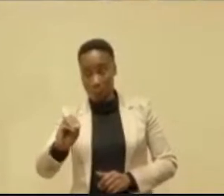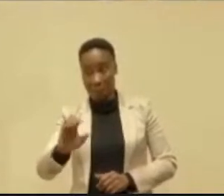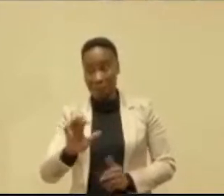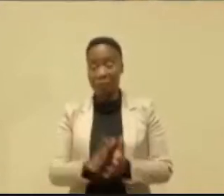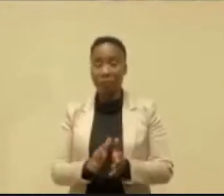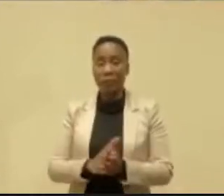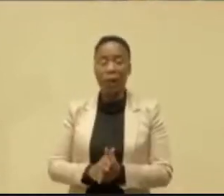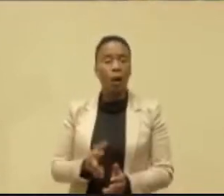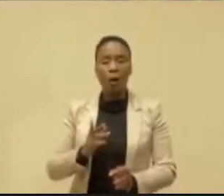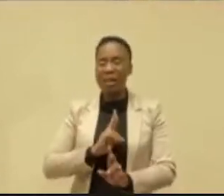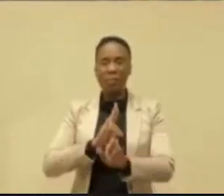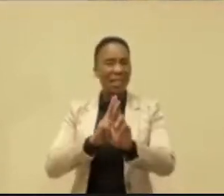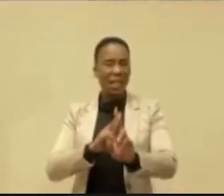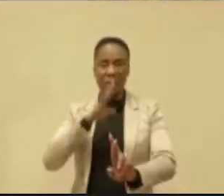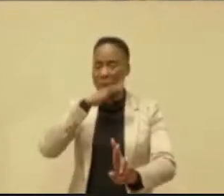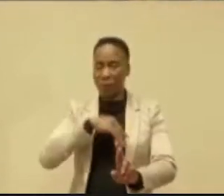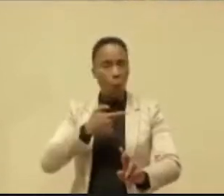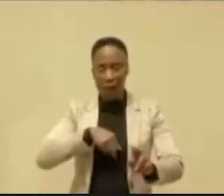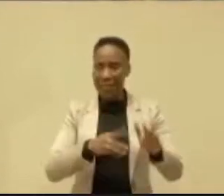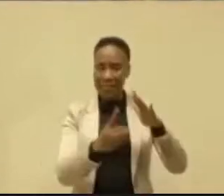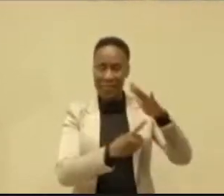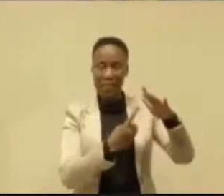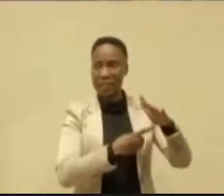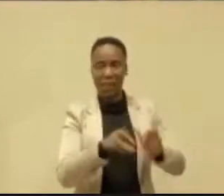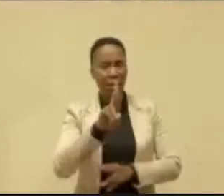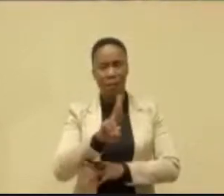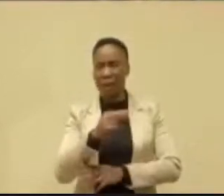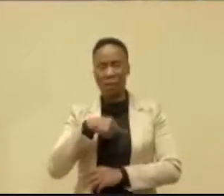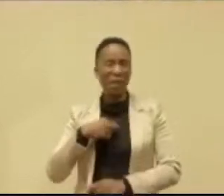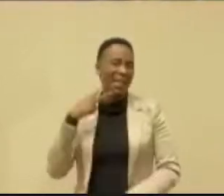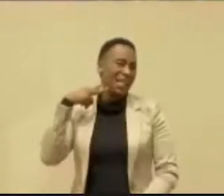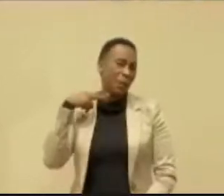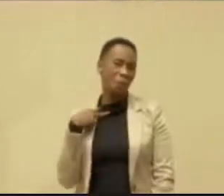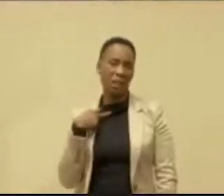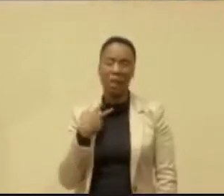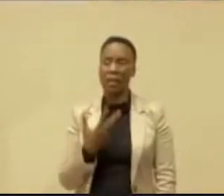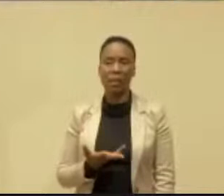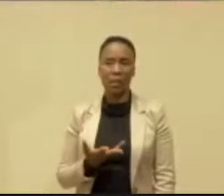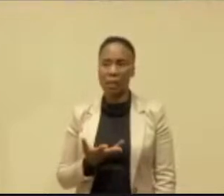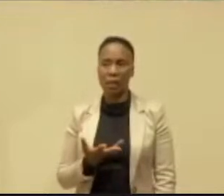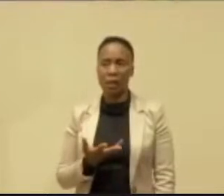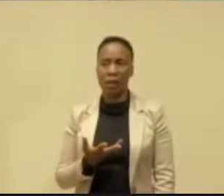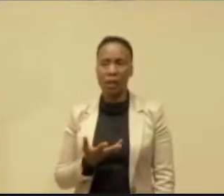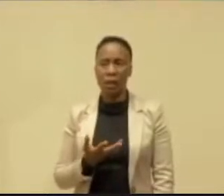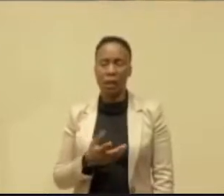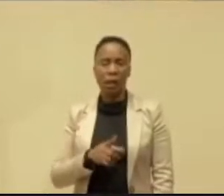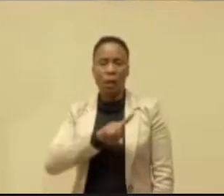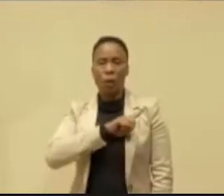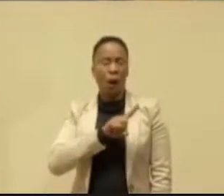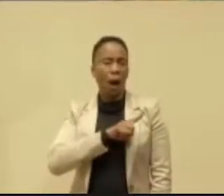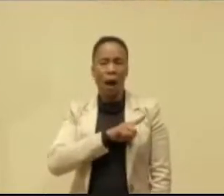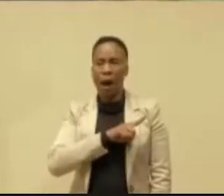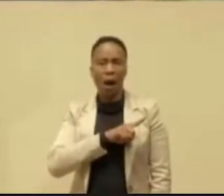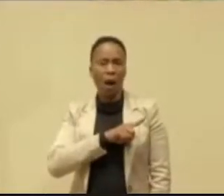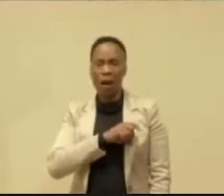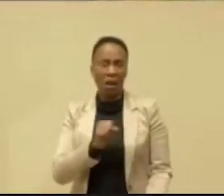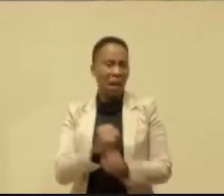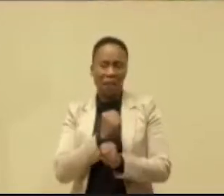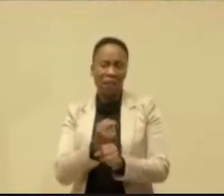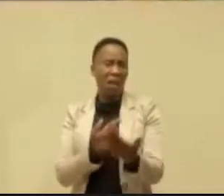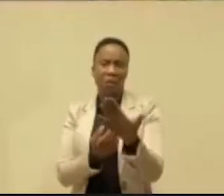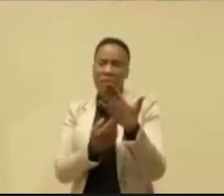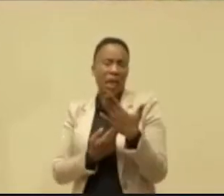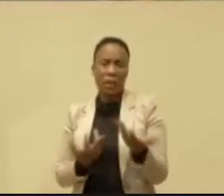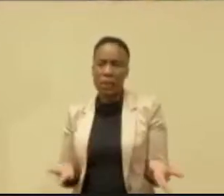district yeah i'm so disappointed in that because we were never represented